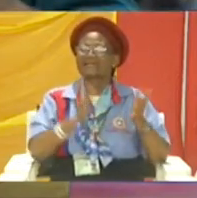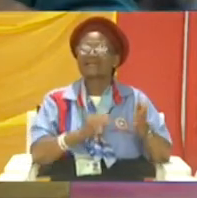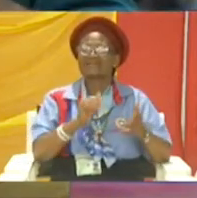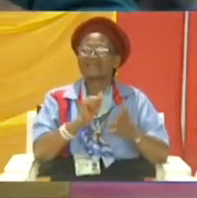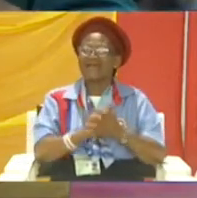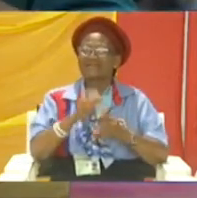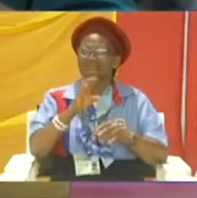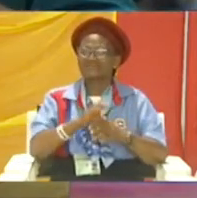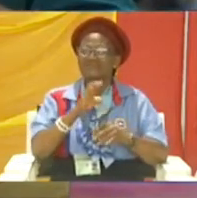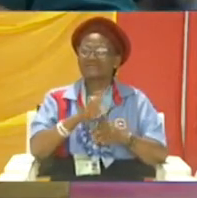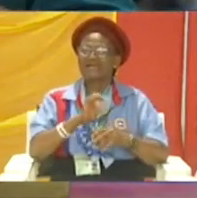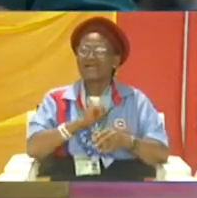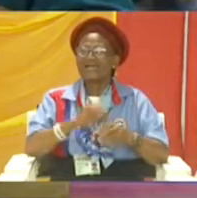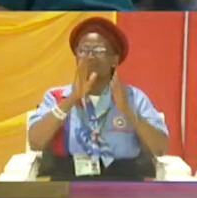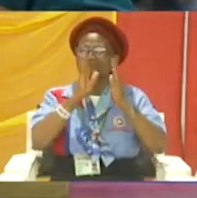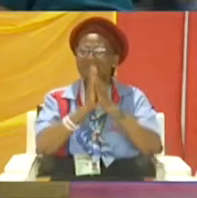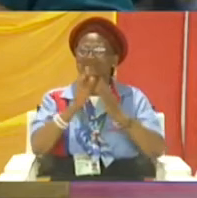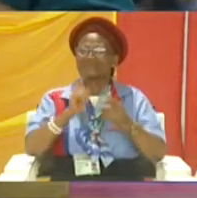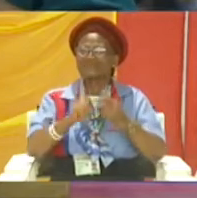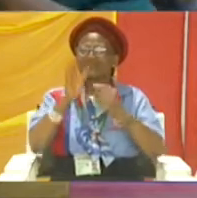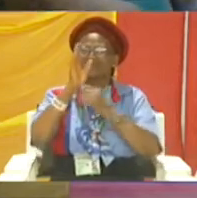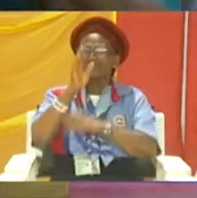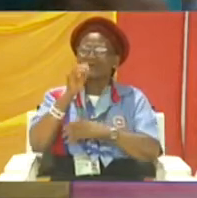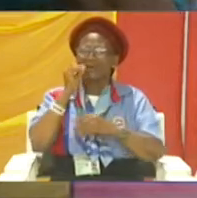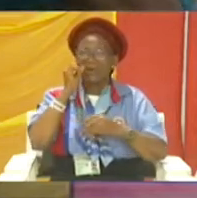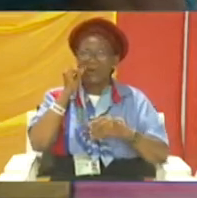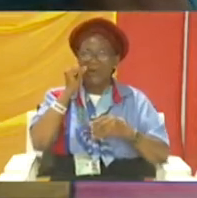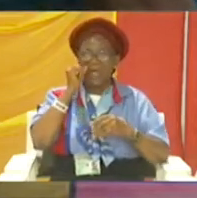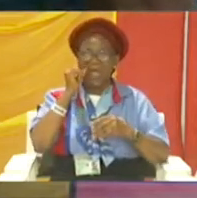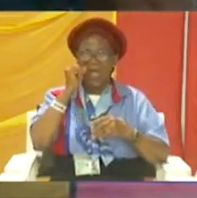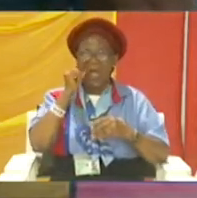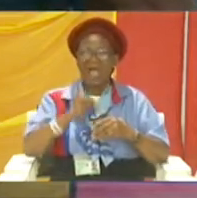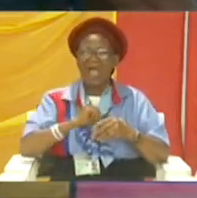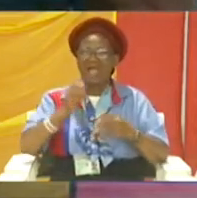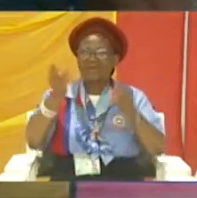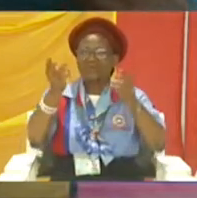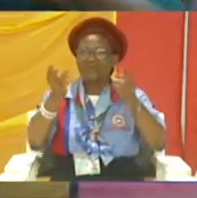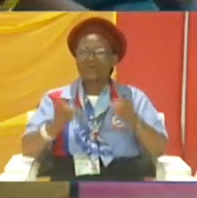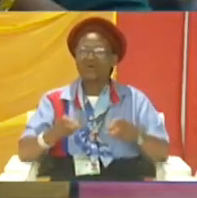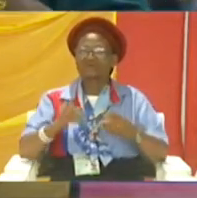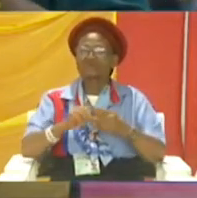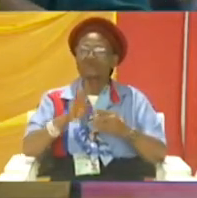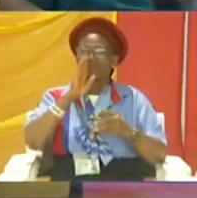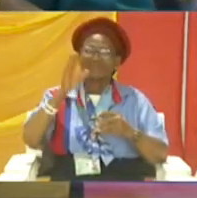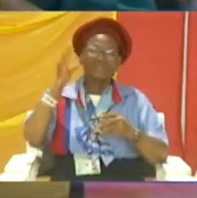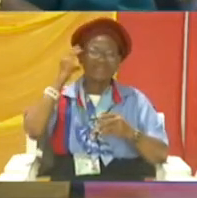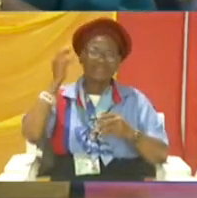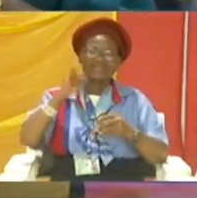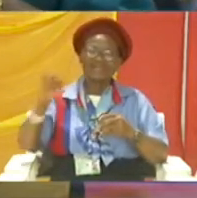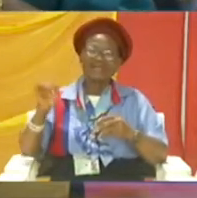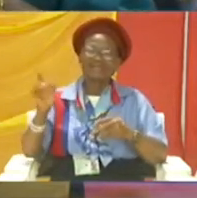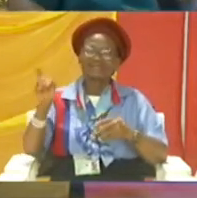I prayed to God. I want to be hearing